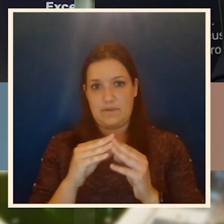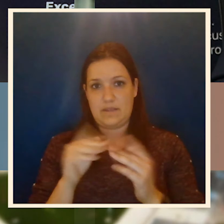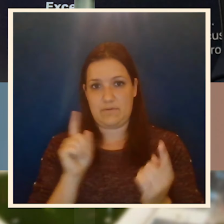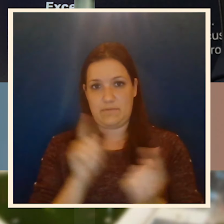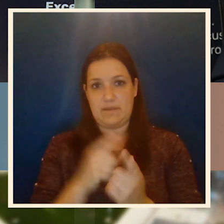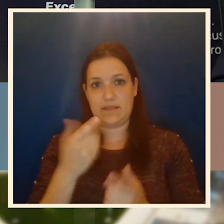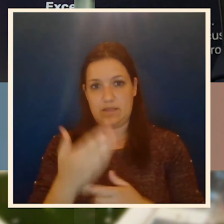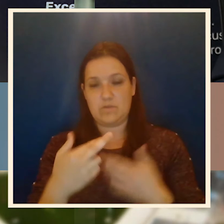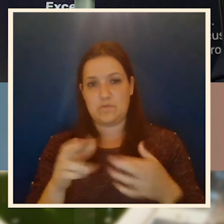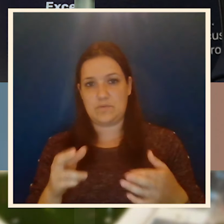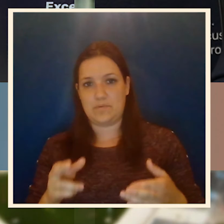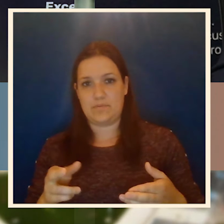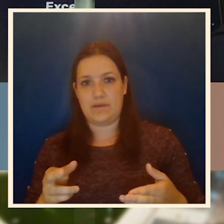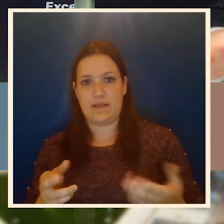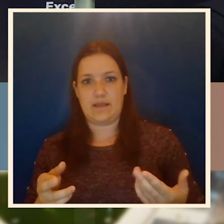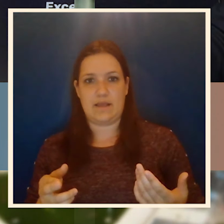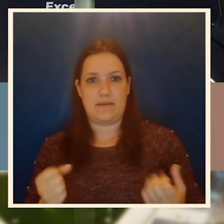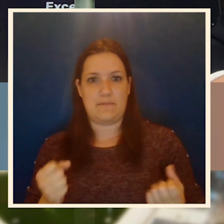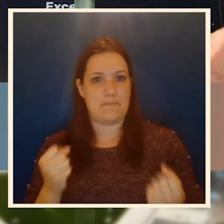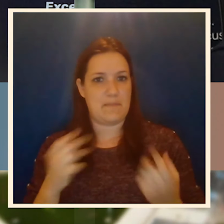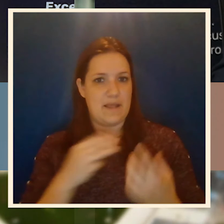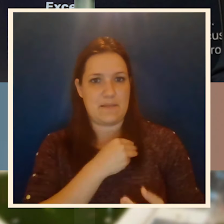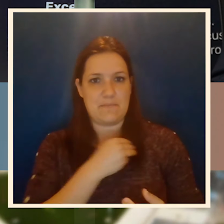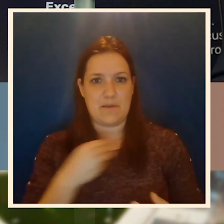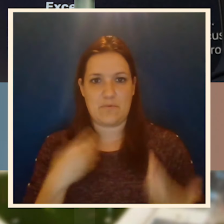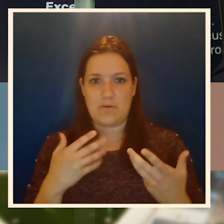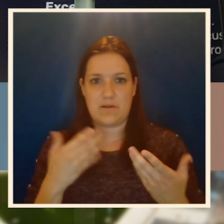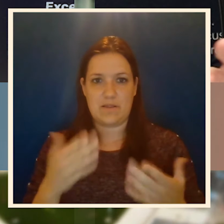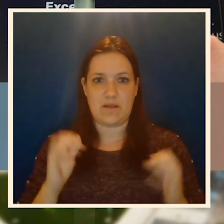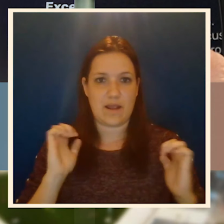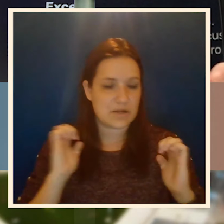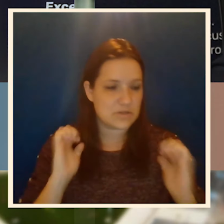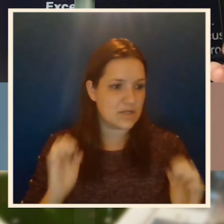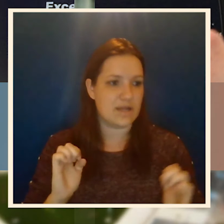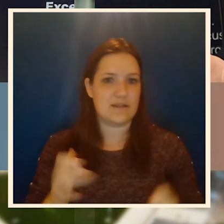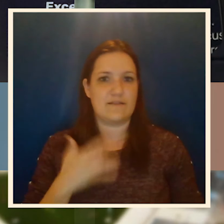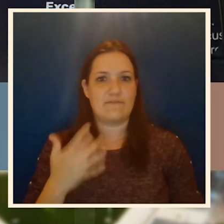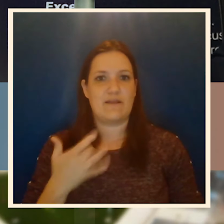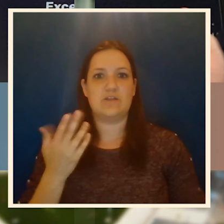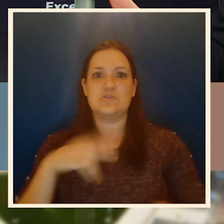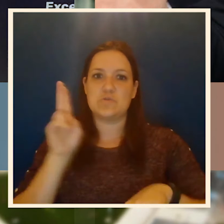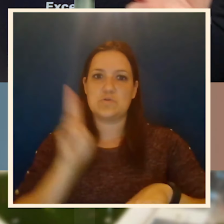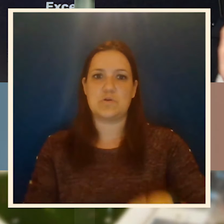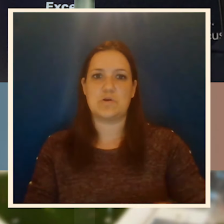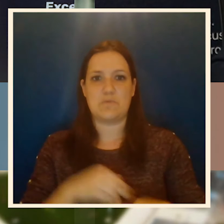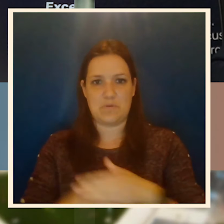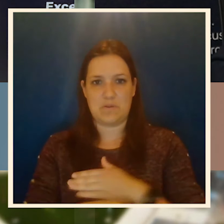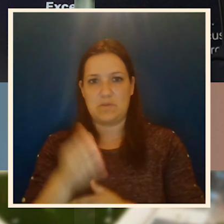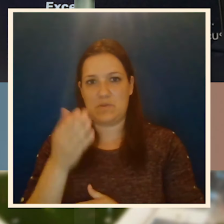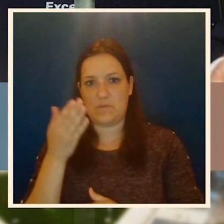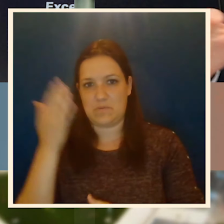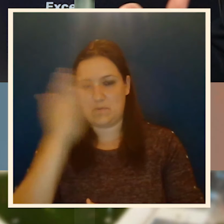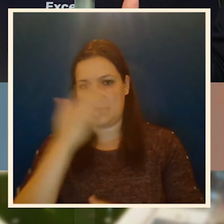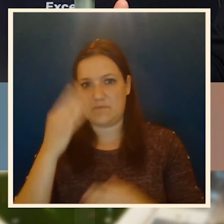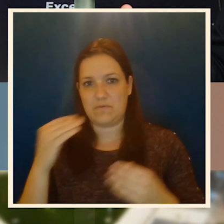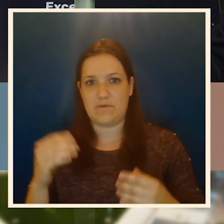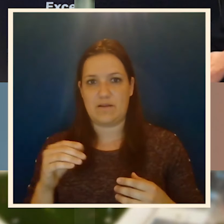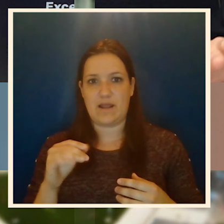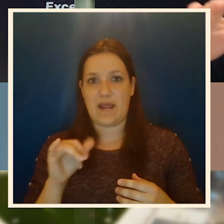the rooms. And tons of members were already there working out, and it just felt normal. I went through the front doors. I didn't